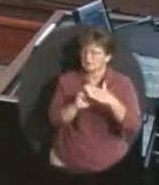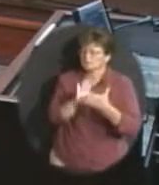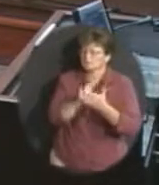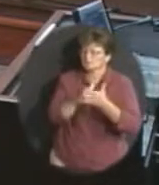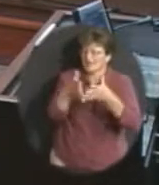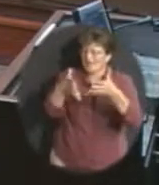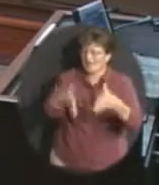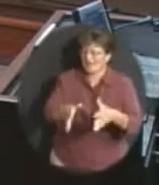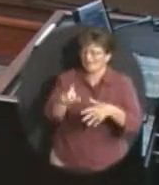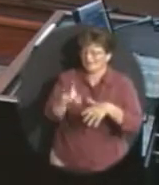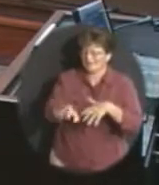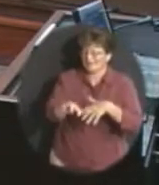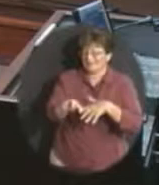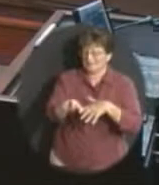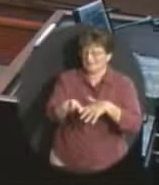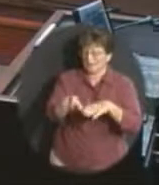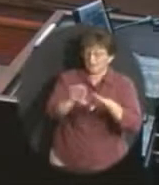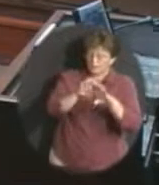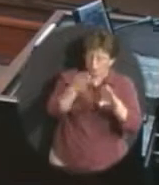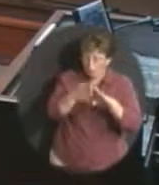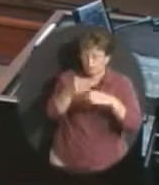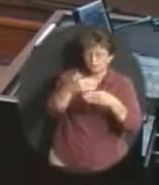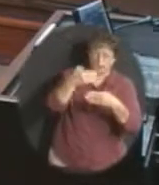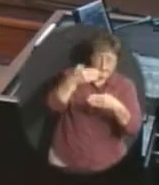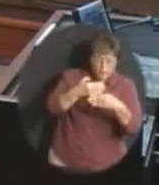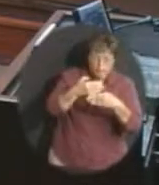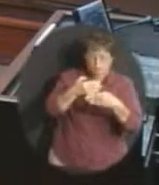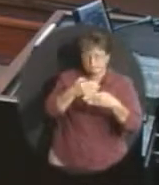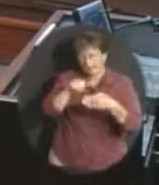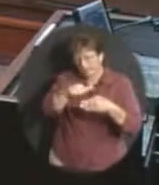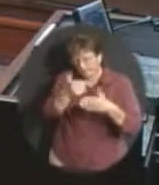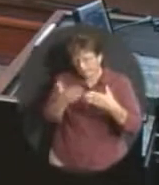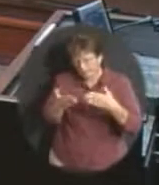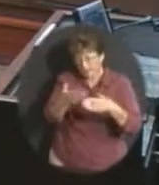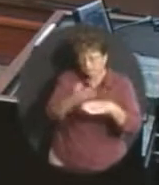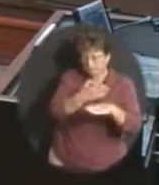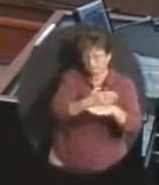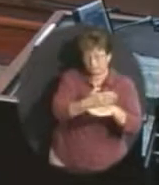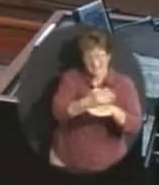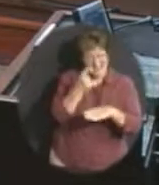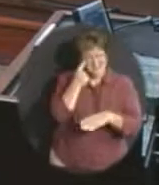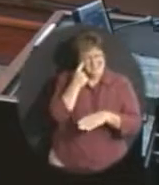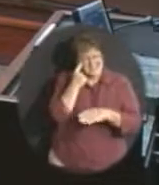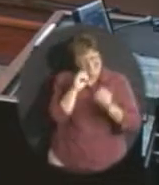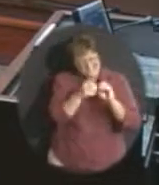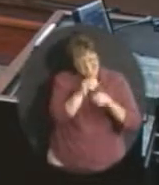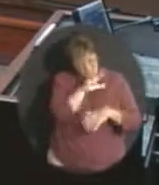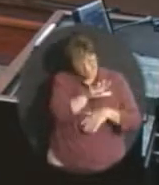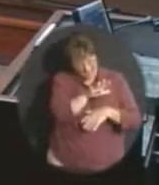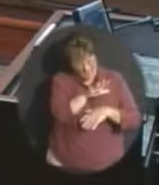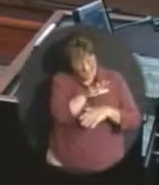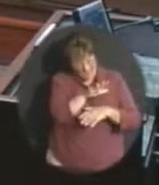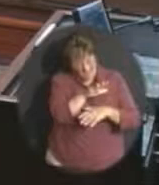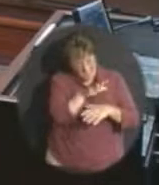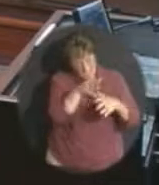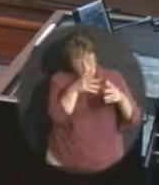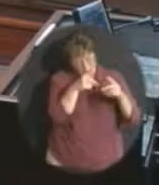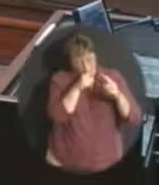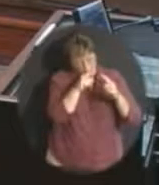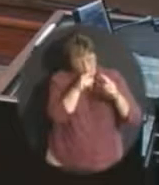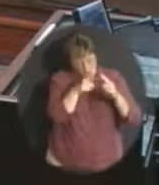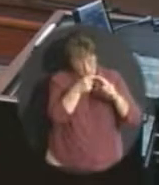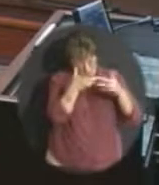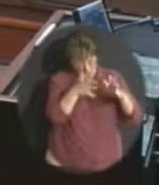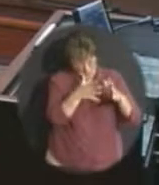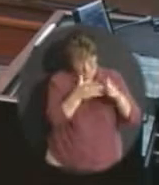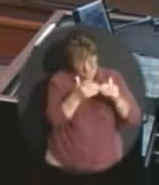that need doors, windows? I think the number's 5. After this After group? this. Okay.